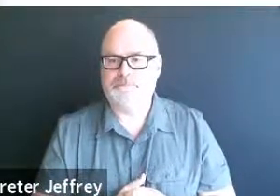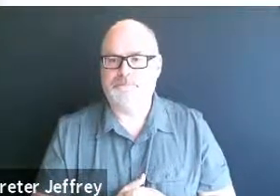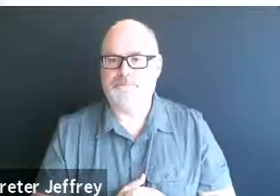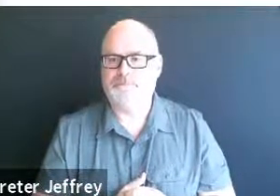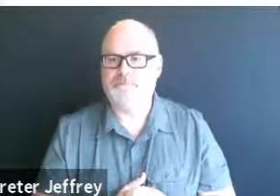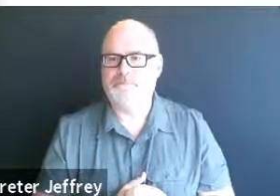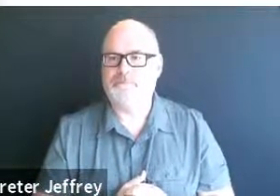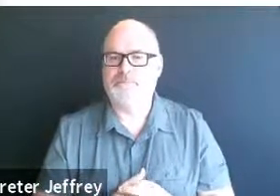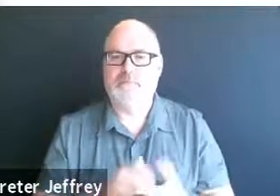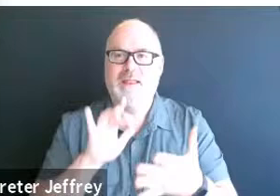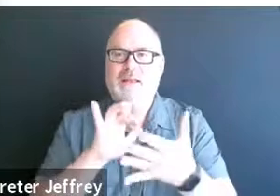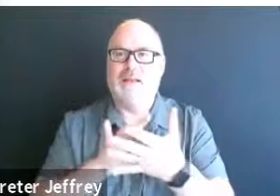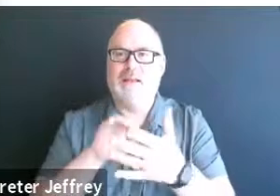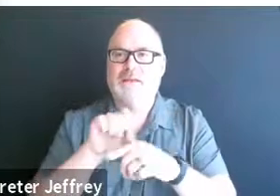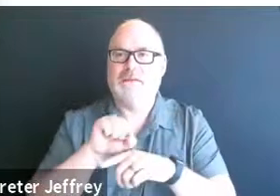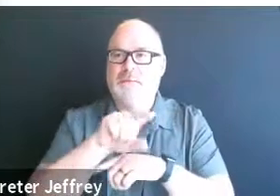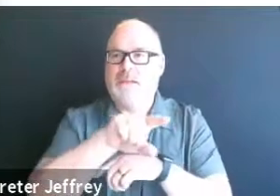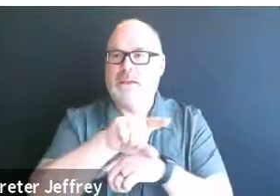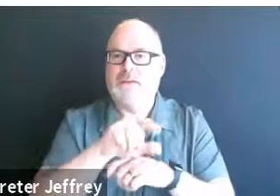Hit submit.